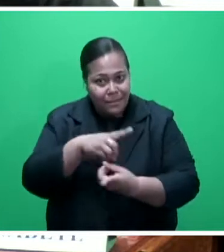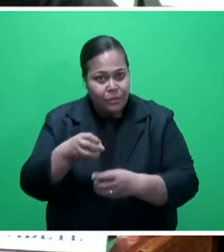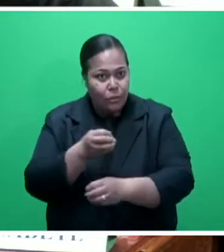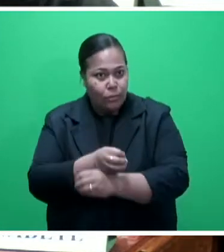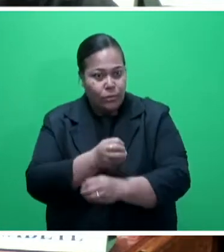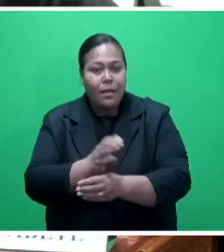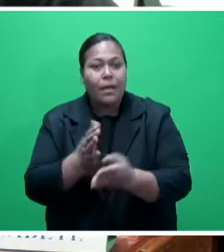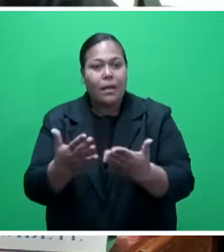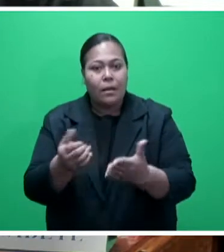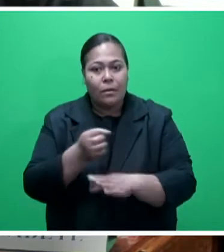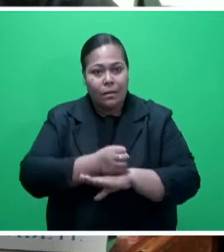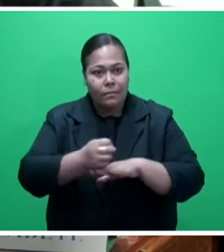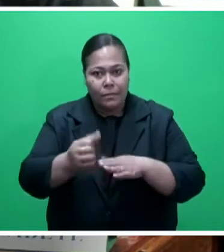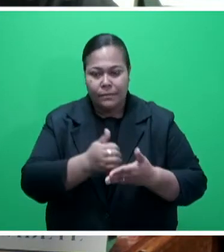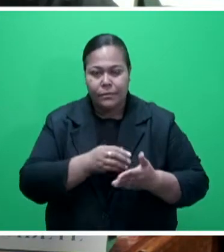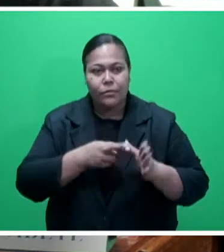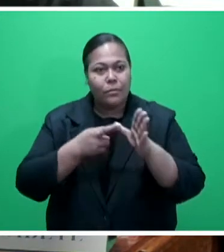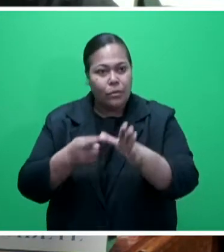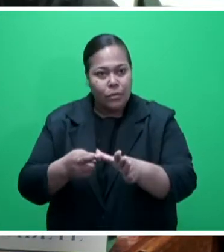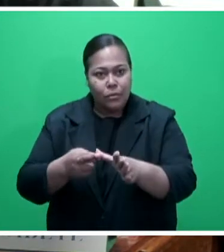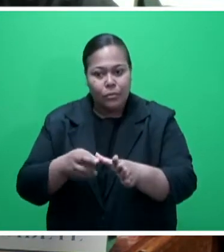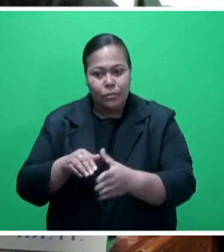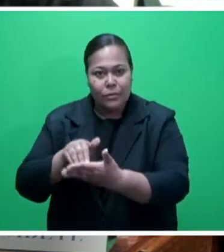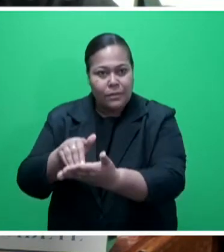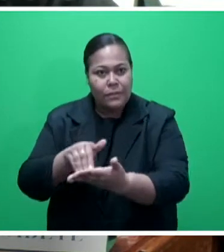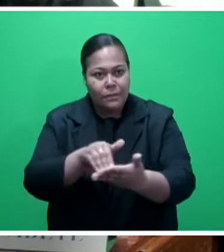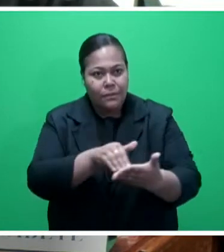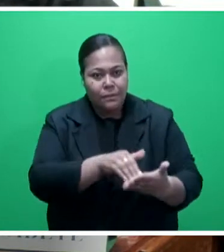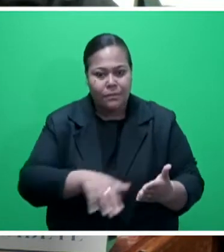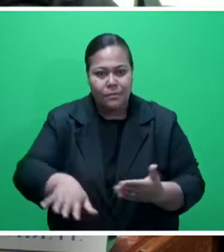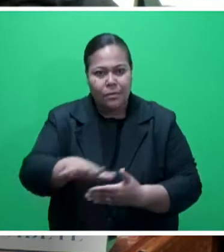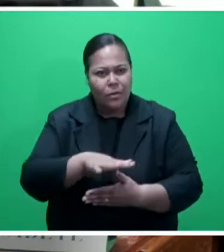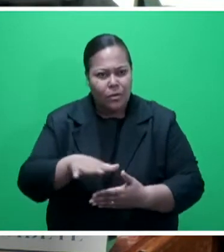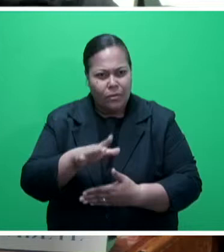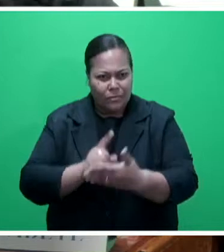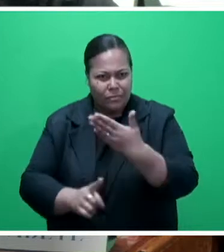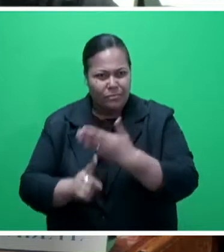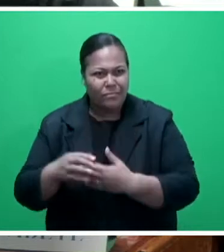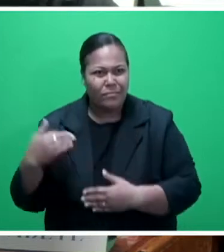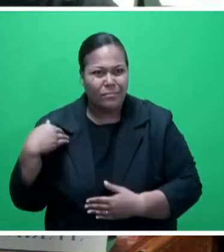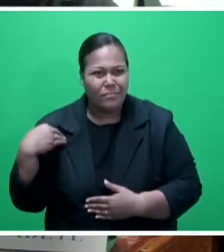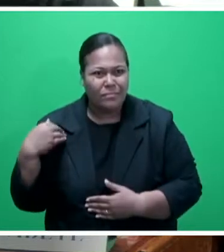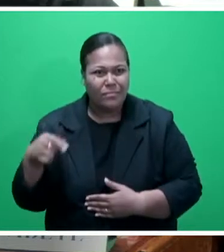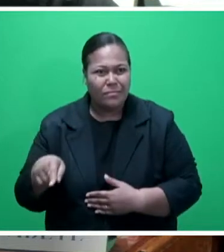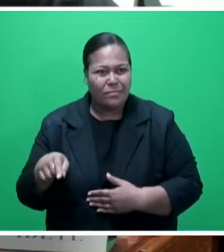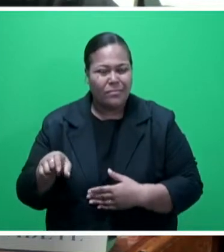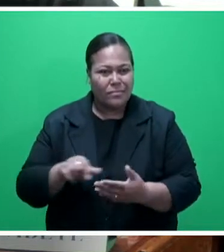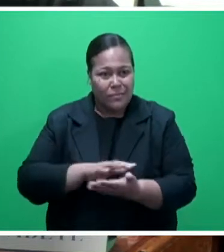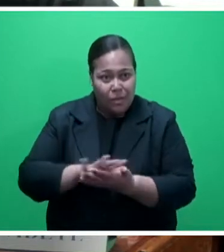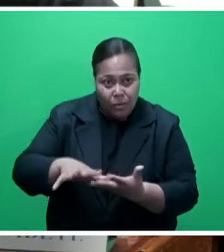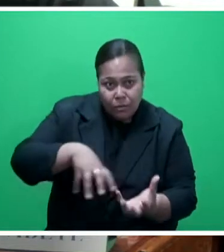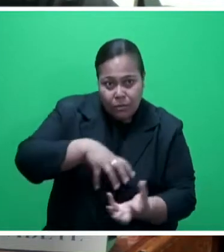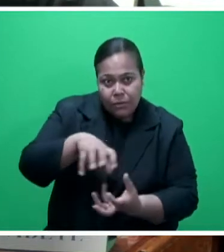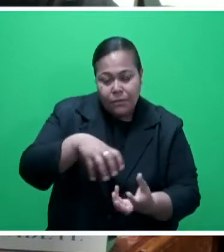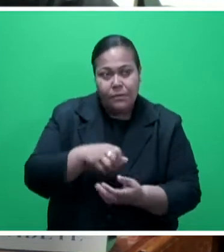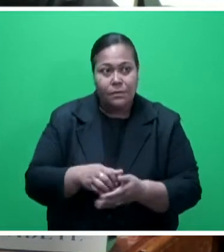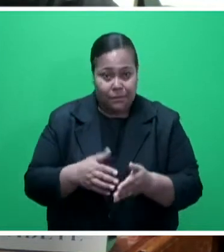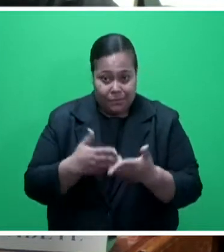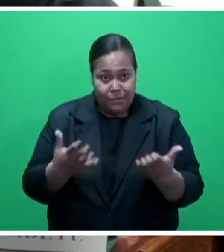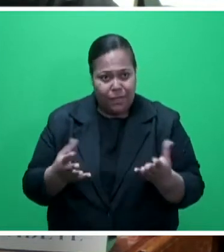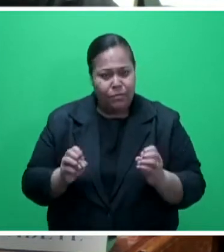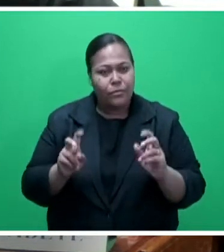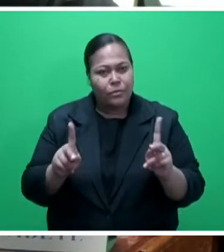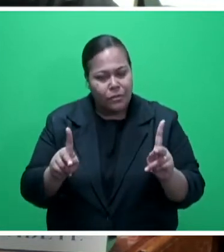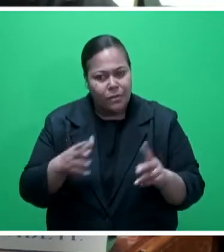government responded to assist those who were affected. May I take this opportunity to acknowledge the work